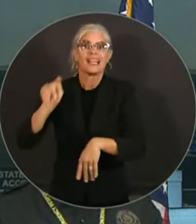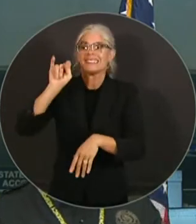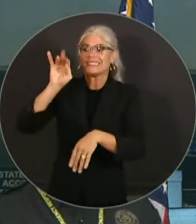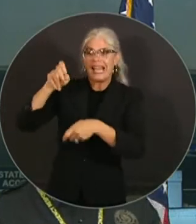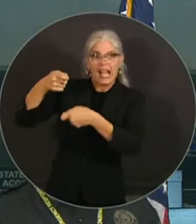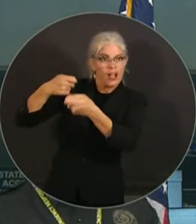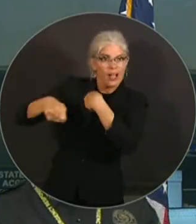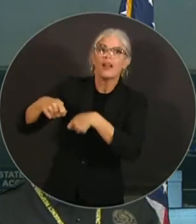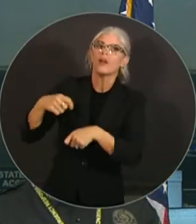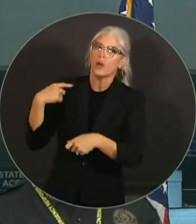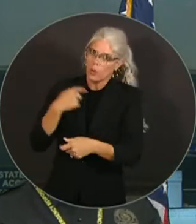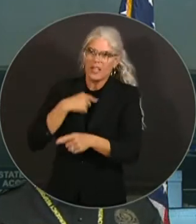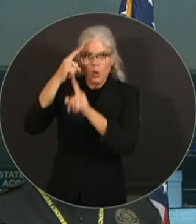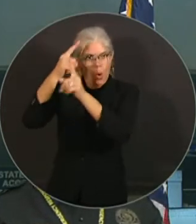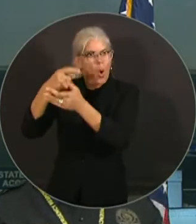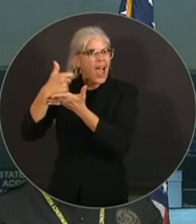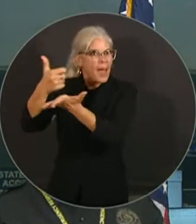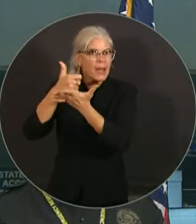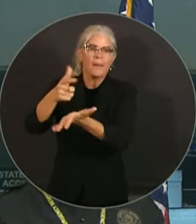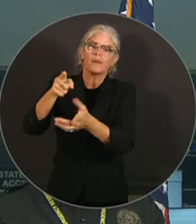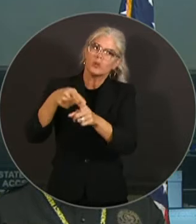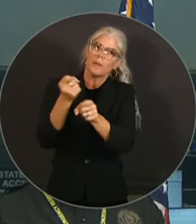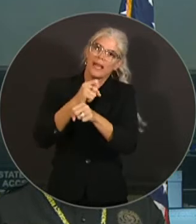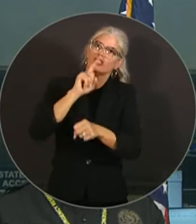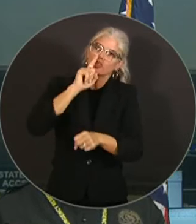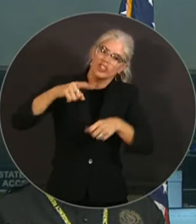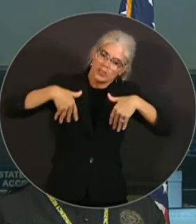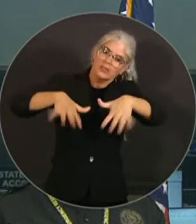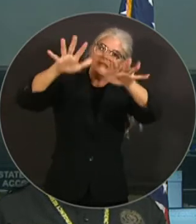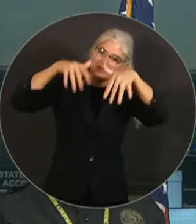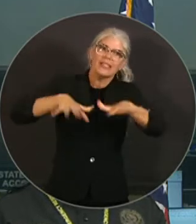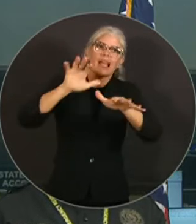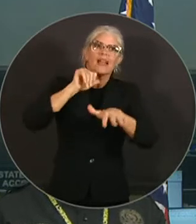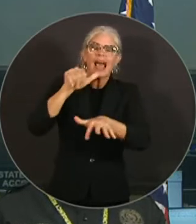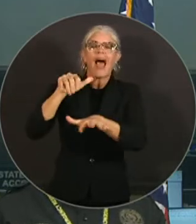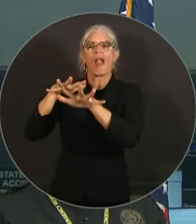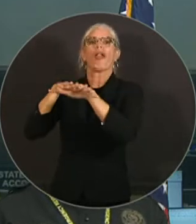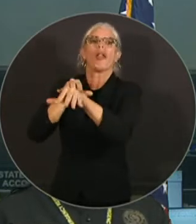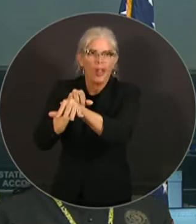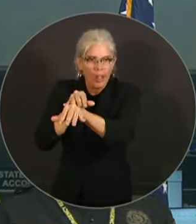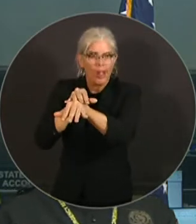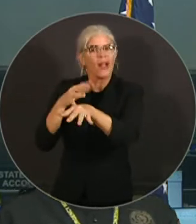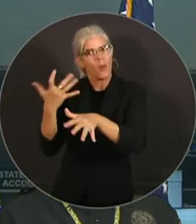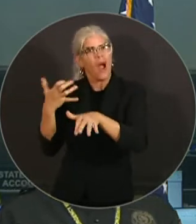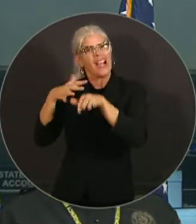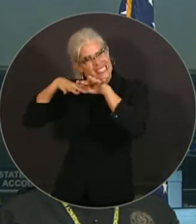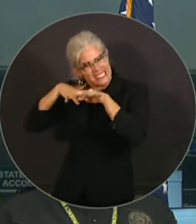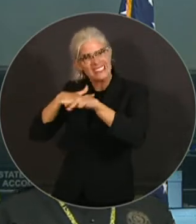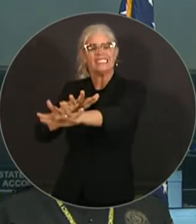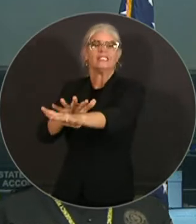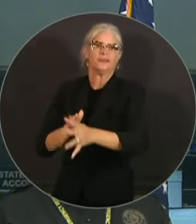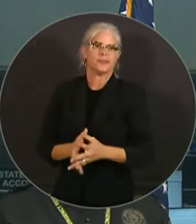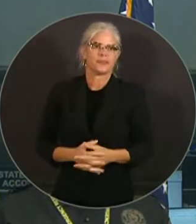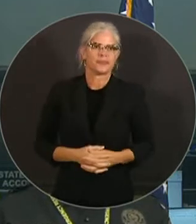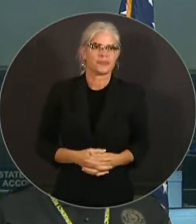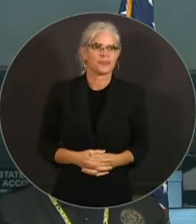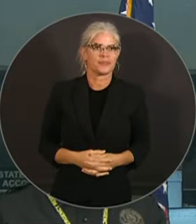bring every resource we have to keep traffic moving and help people evacuate efficiently.